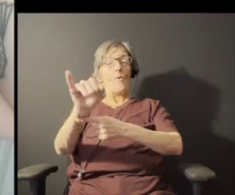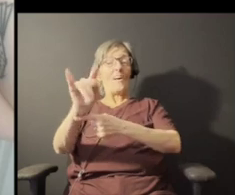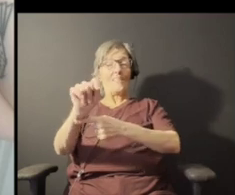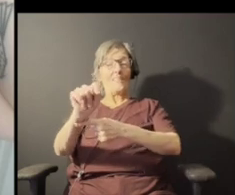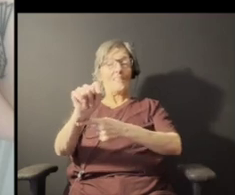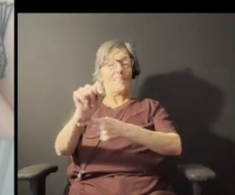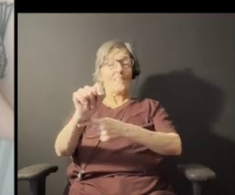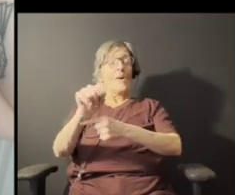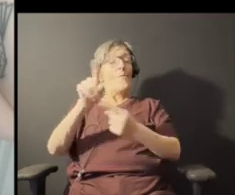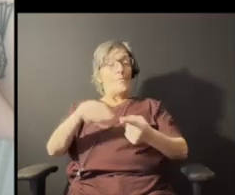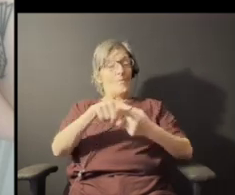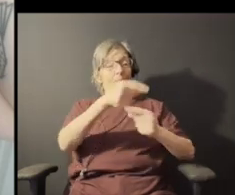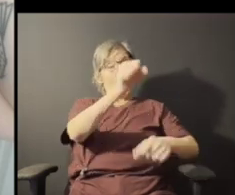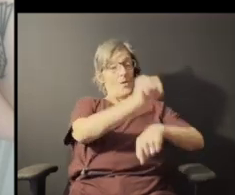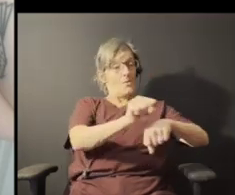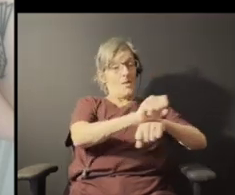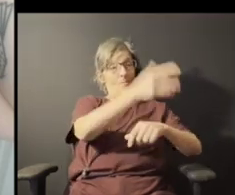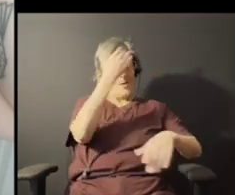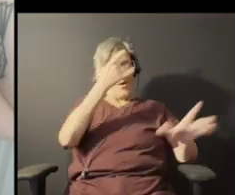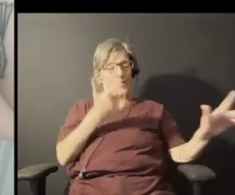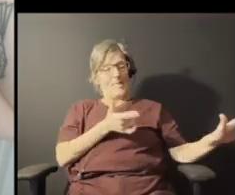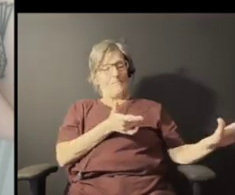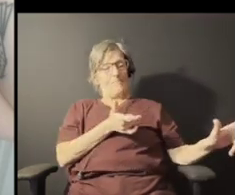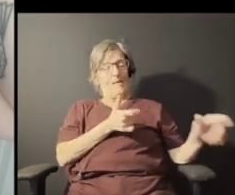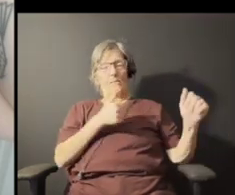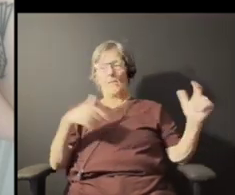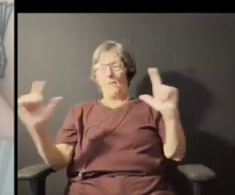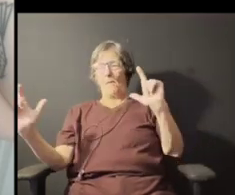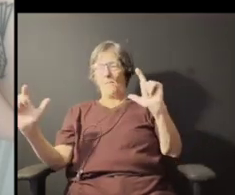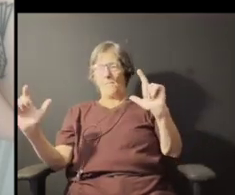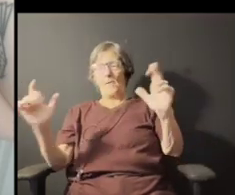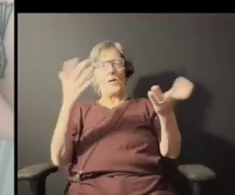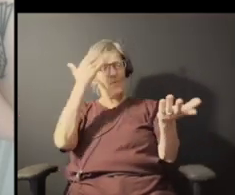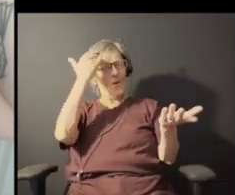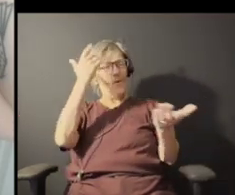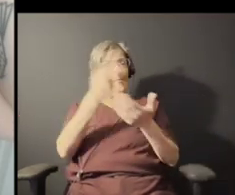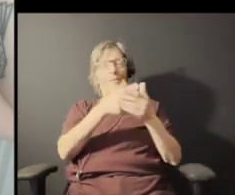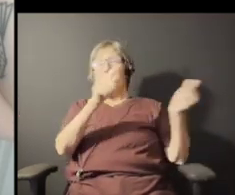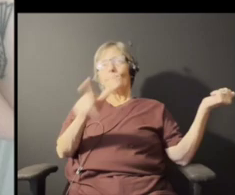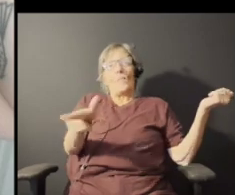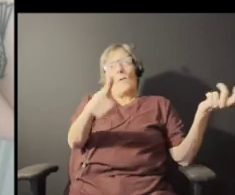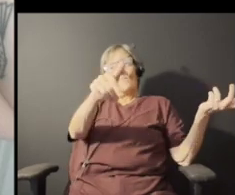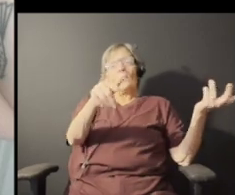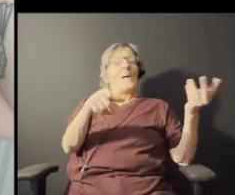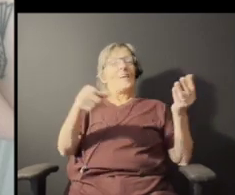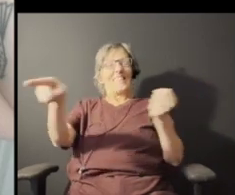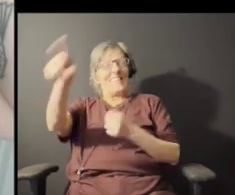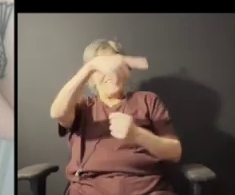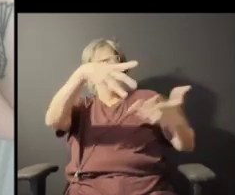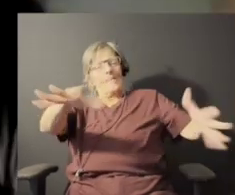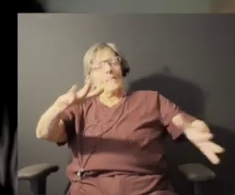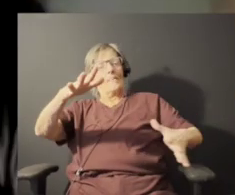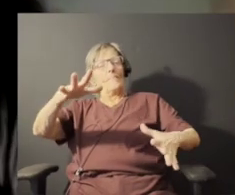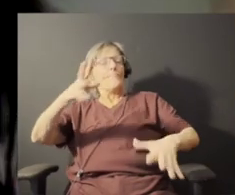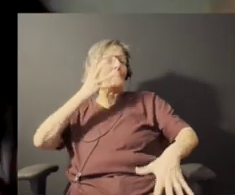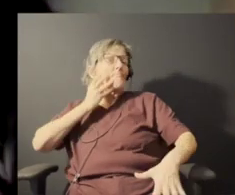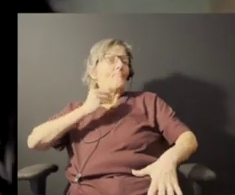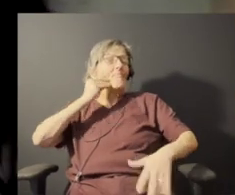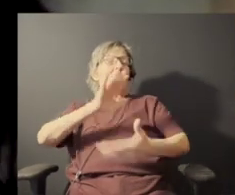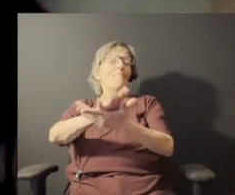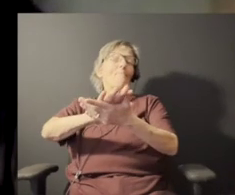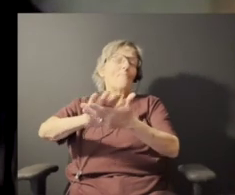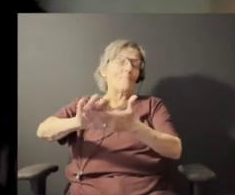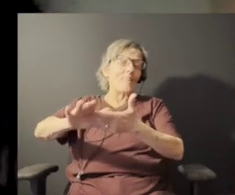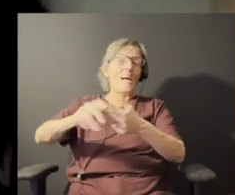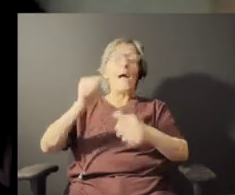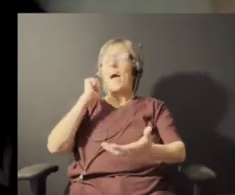me, they know the speed that I take pictures at, and like nice.